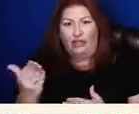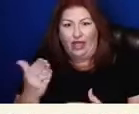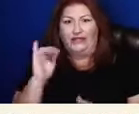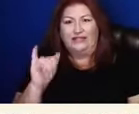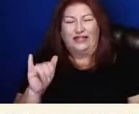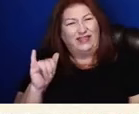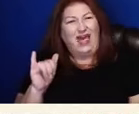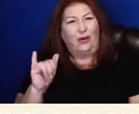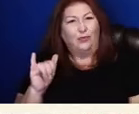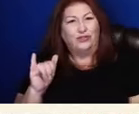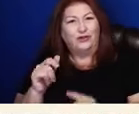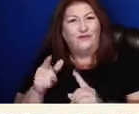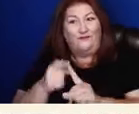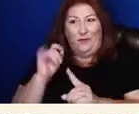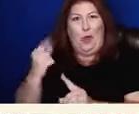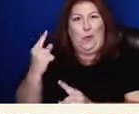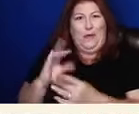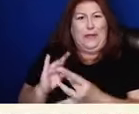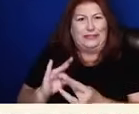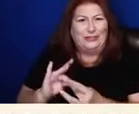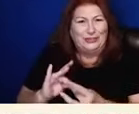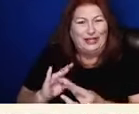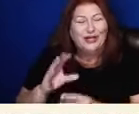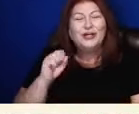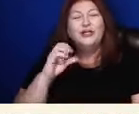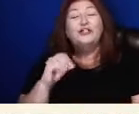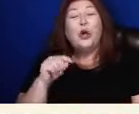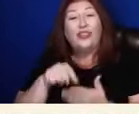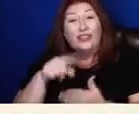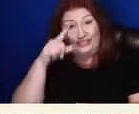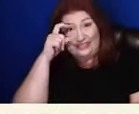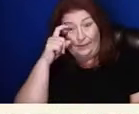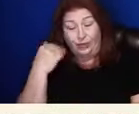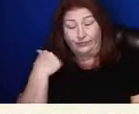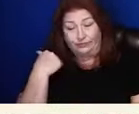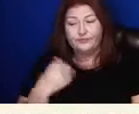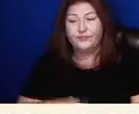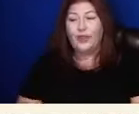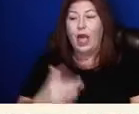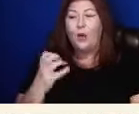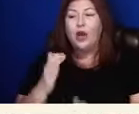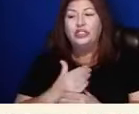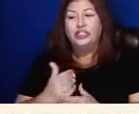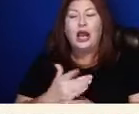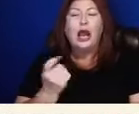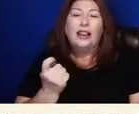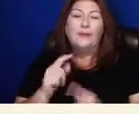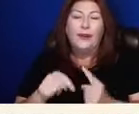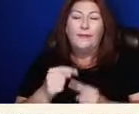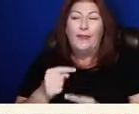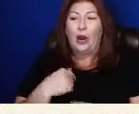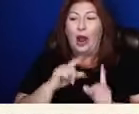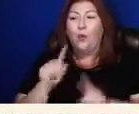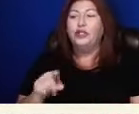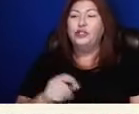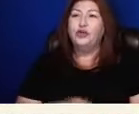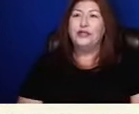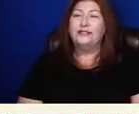message. So this summer, I want to share a little bit about,